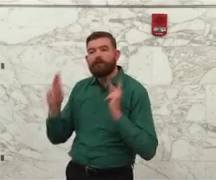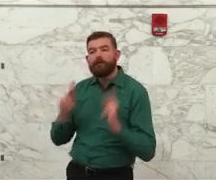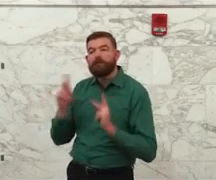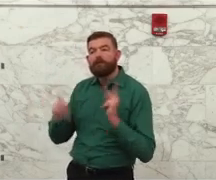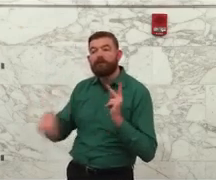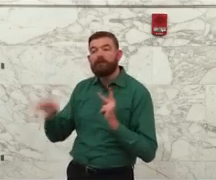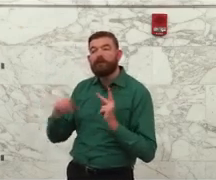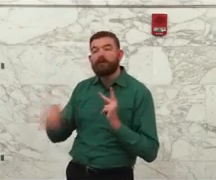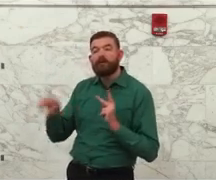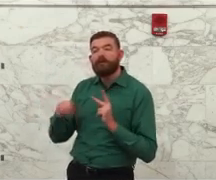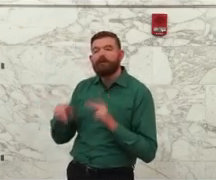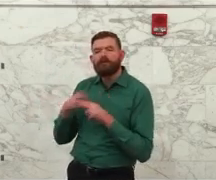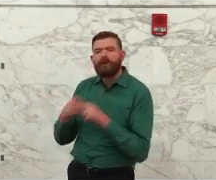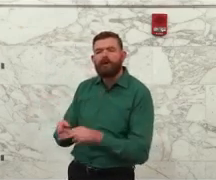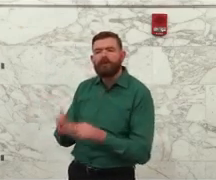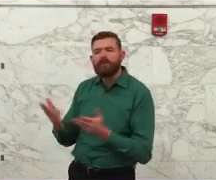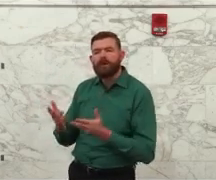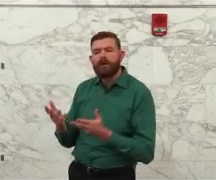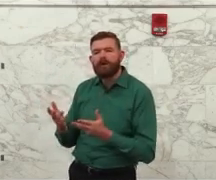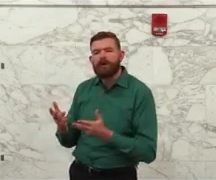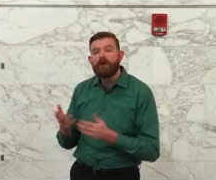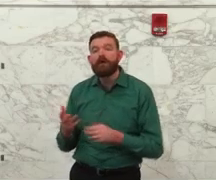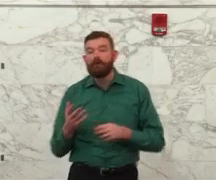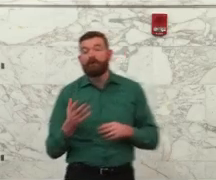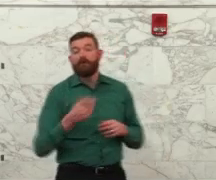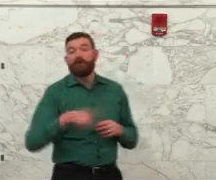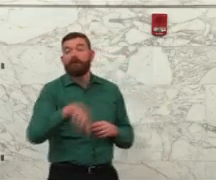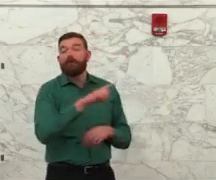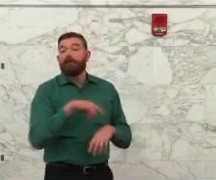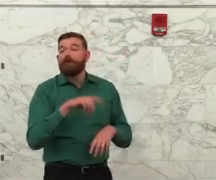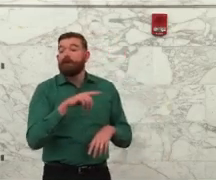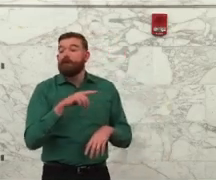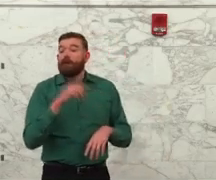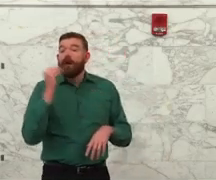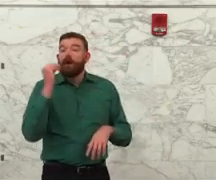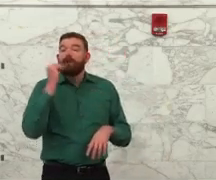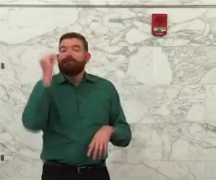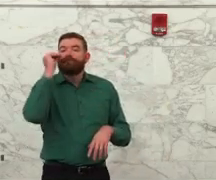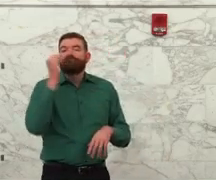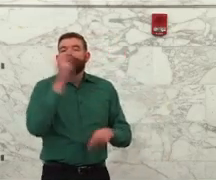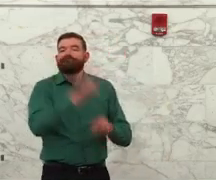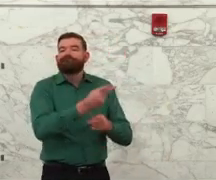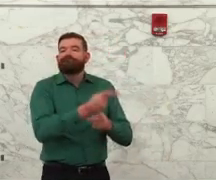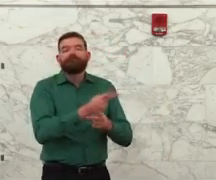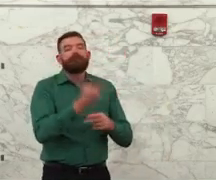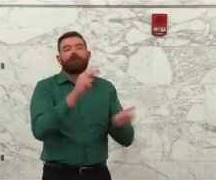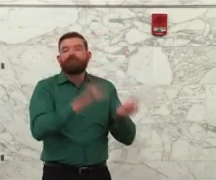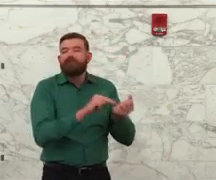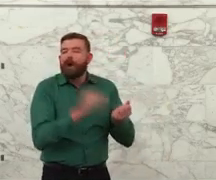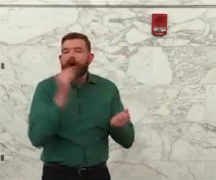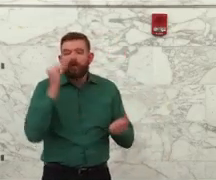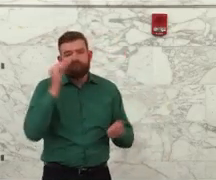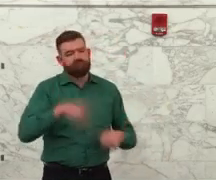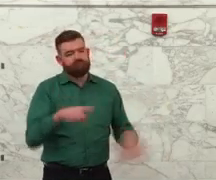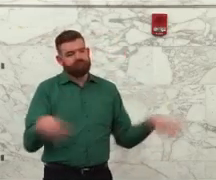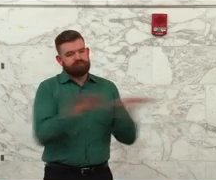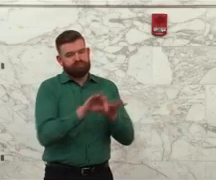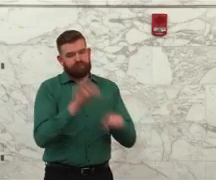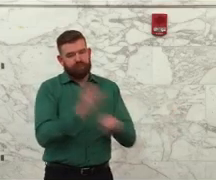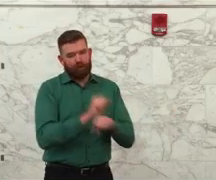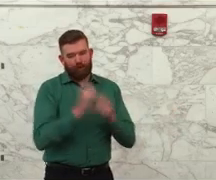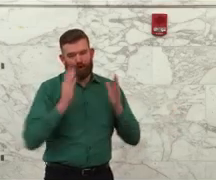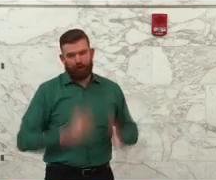executive? Those are overwhelmingly essential services. Those are all essentials. Yeah, I mean, I would want to make sure I've thought through all of those, but the answer